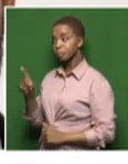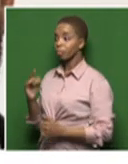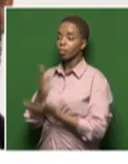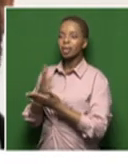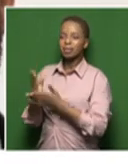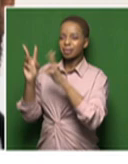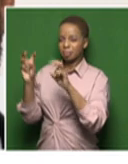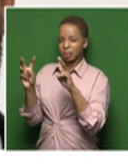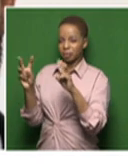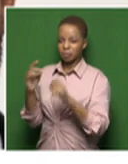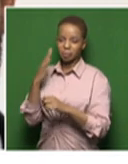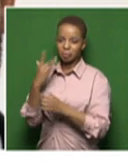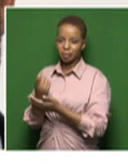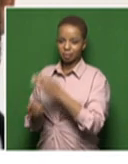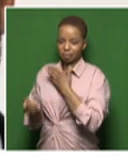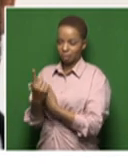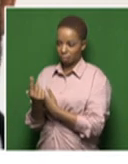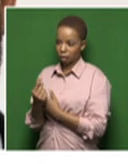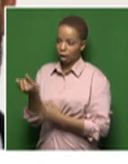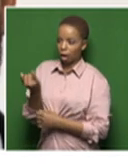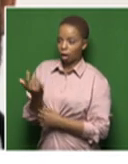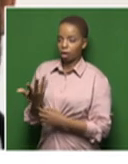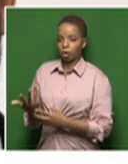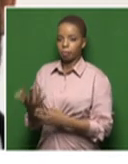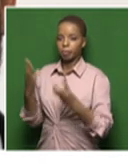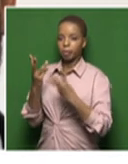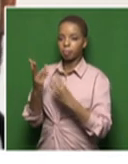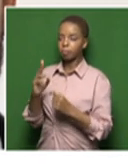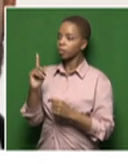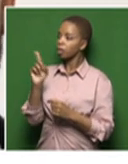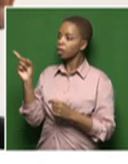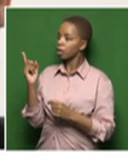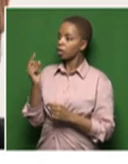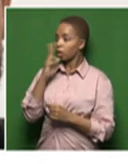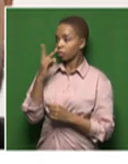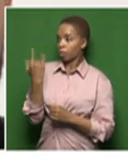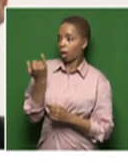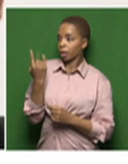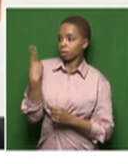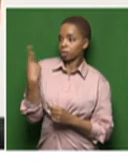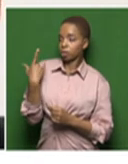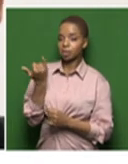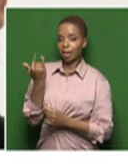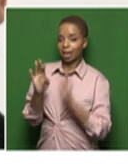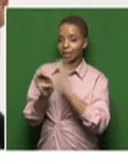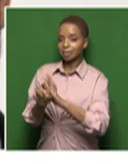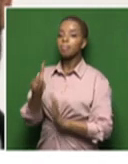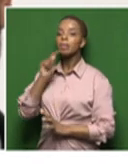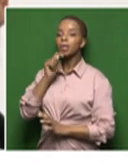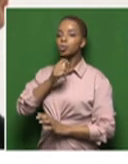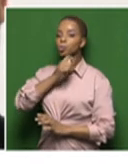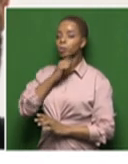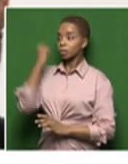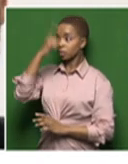to resemblance, when people look almost the same, for instance, identical twins? So does it make